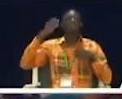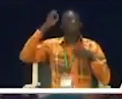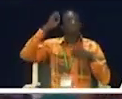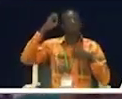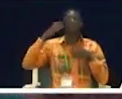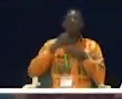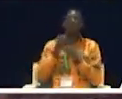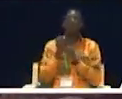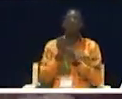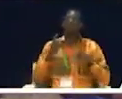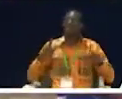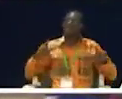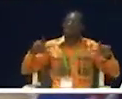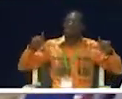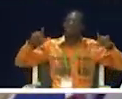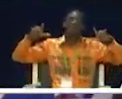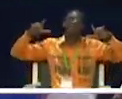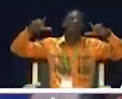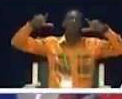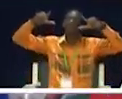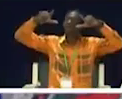Ongbe mi fo.